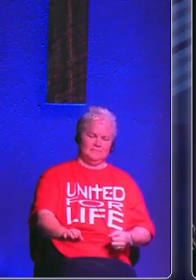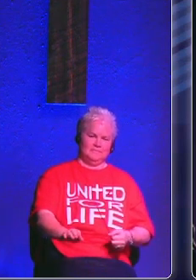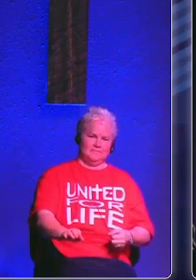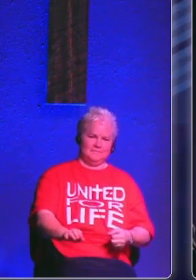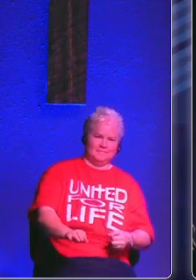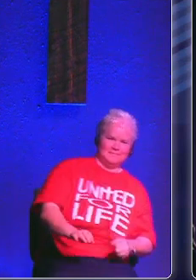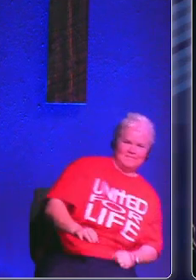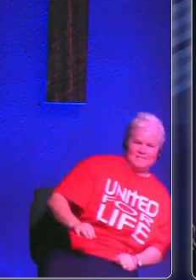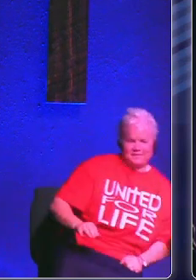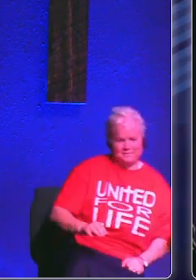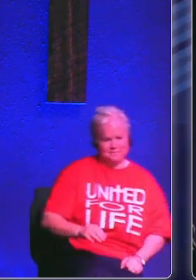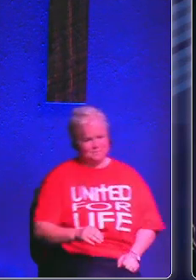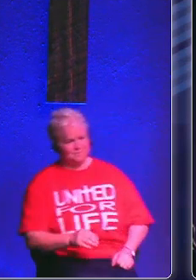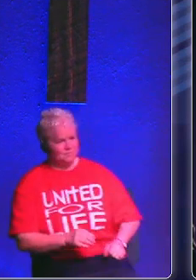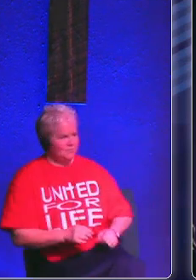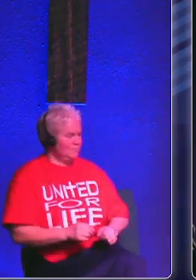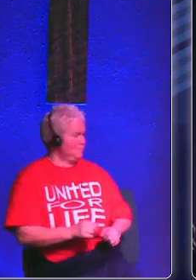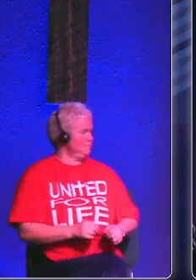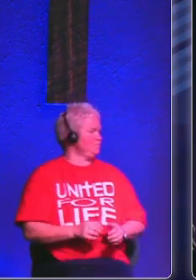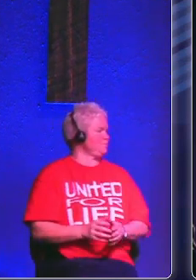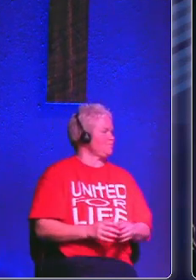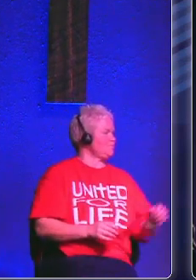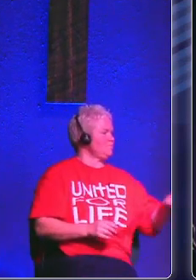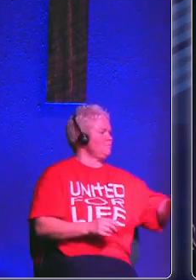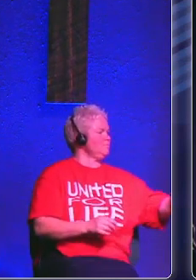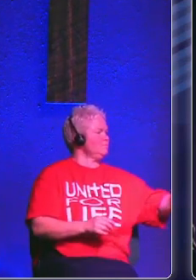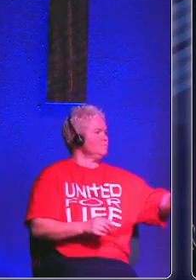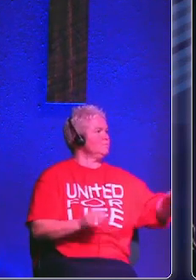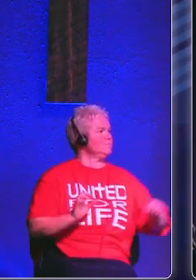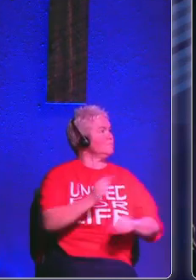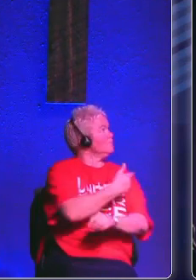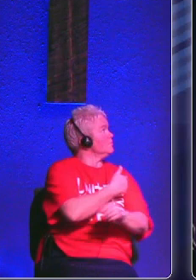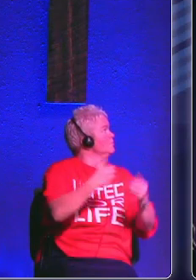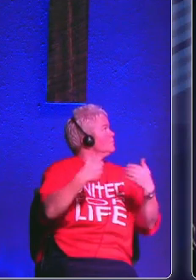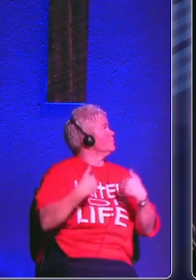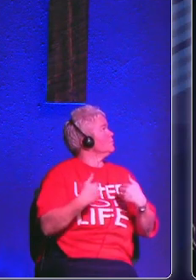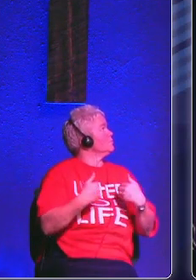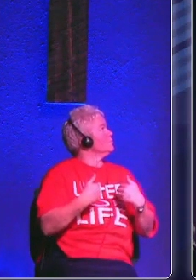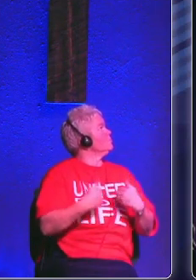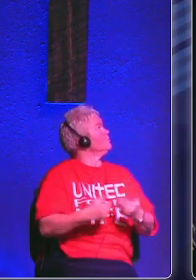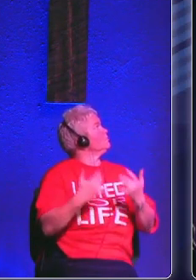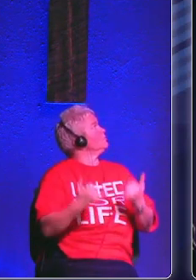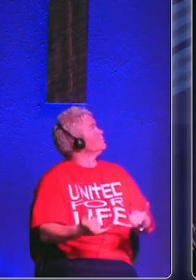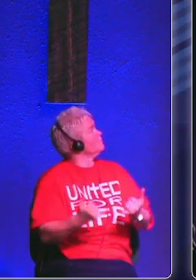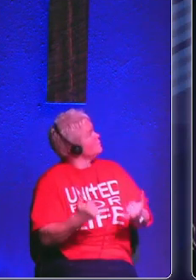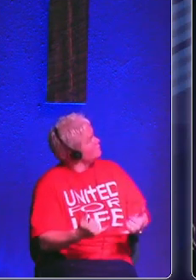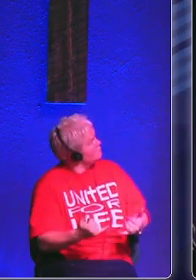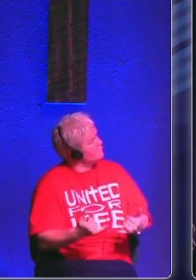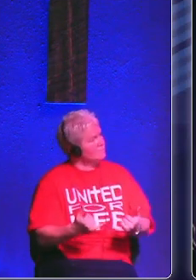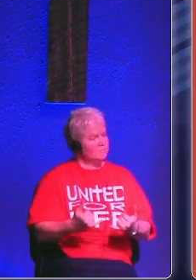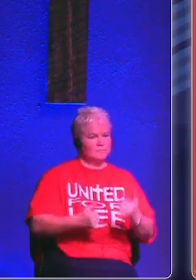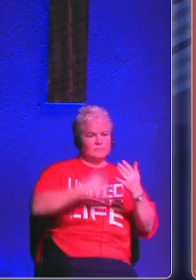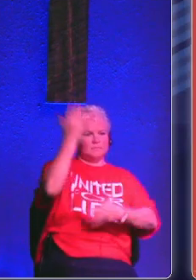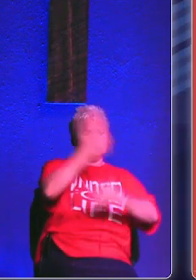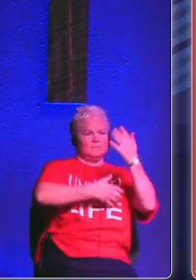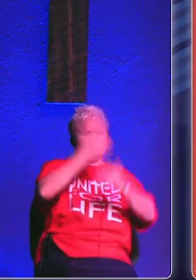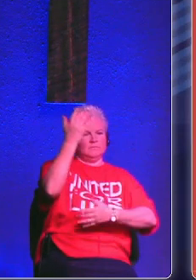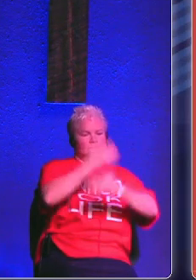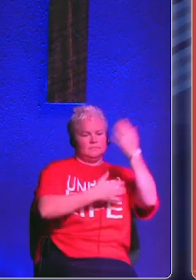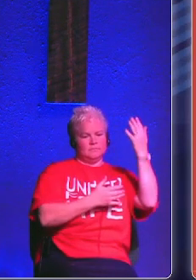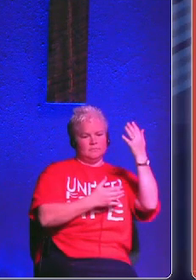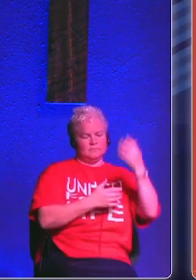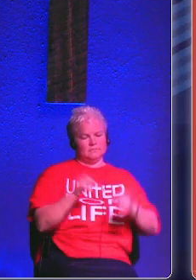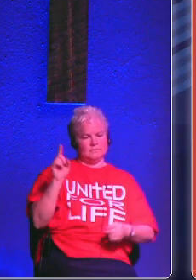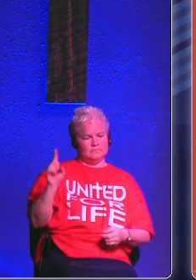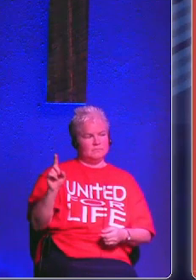sometimes, but that's good. A couple quick announcements we have. Today, after service, will be